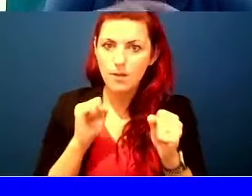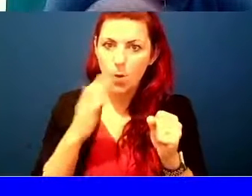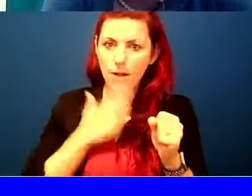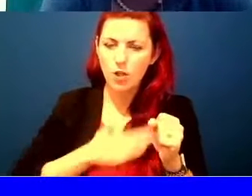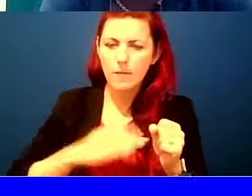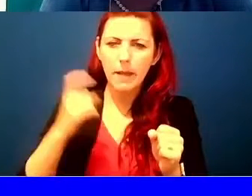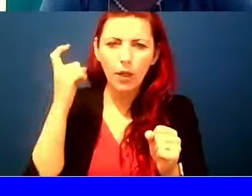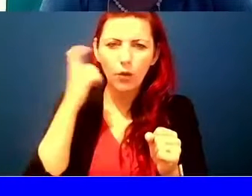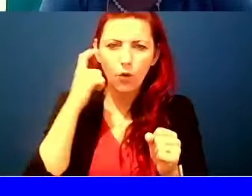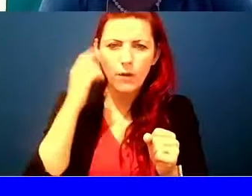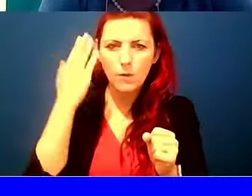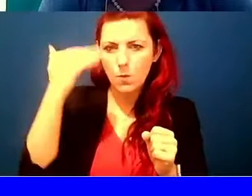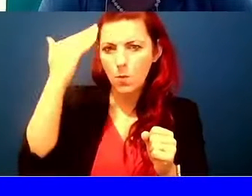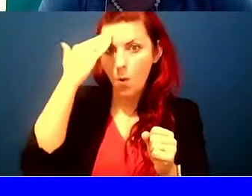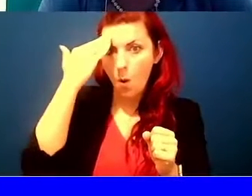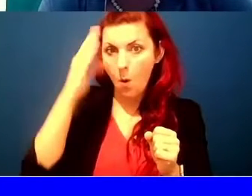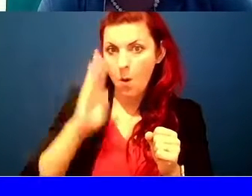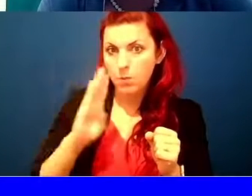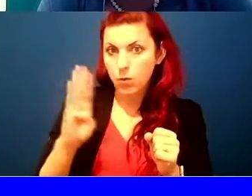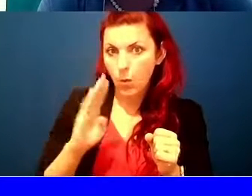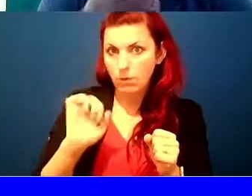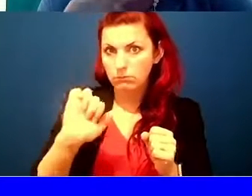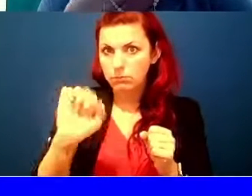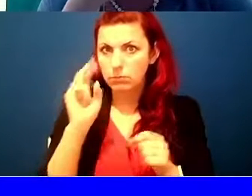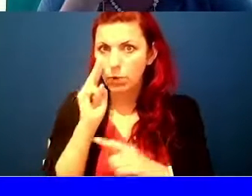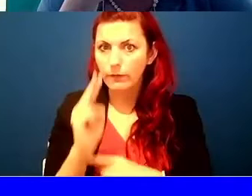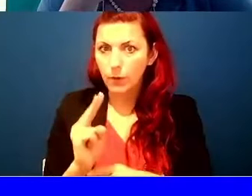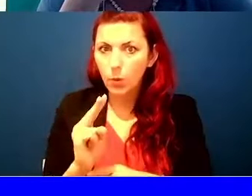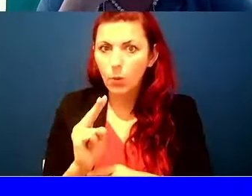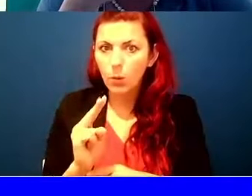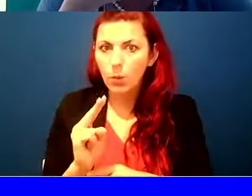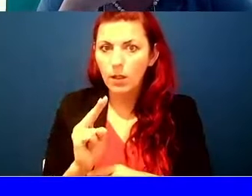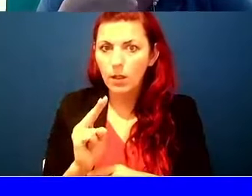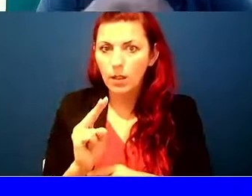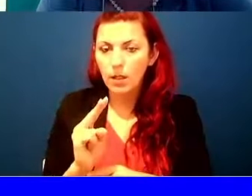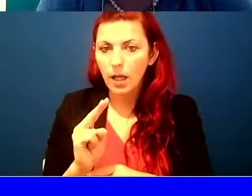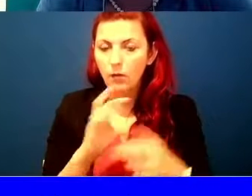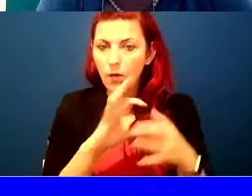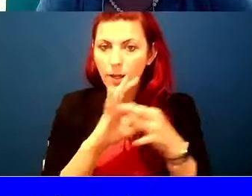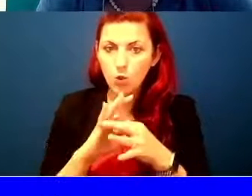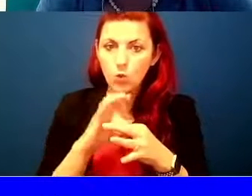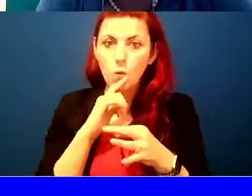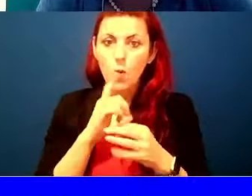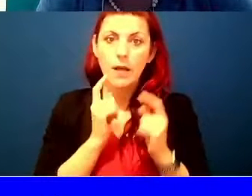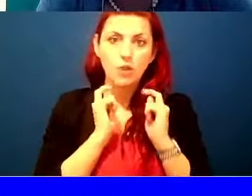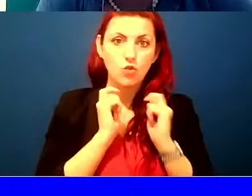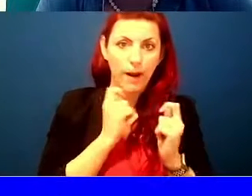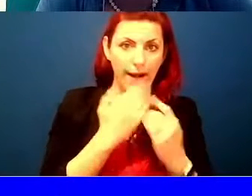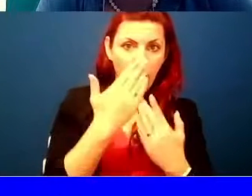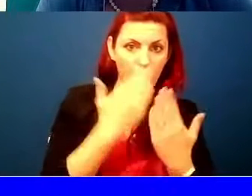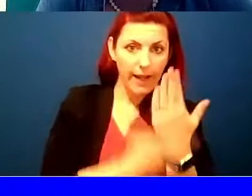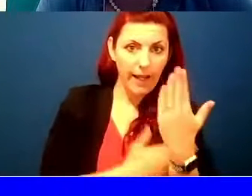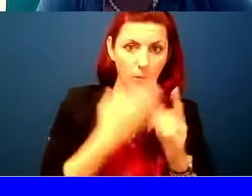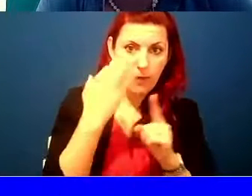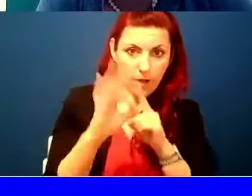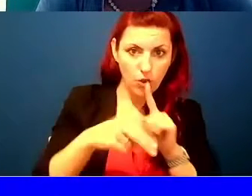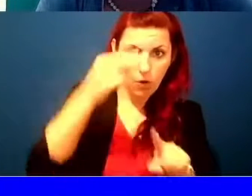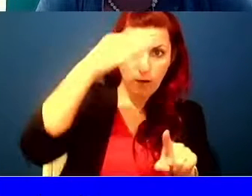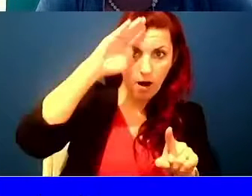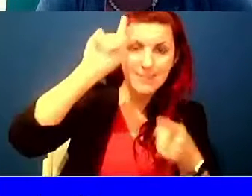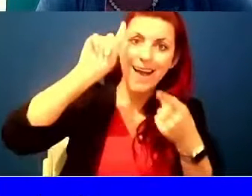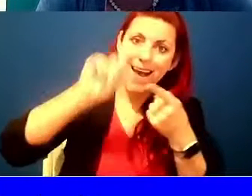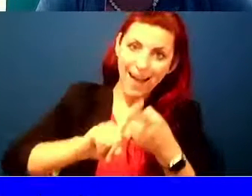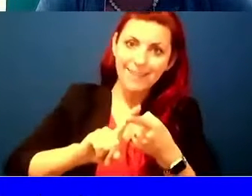curious to know, Bronagh, your views in relation to the training of legal professions in Northern Ireland and then